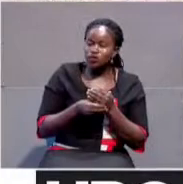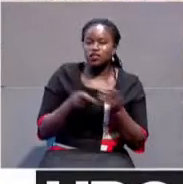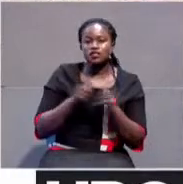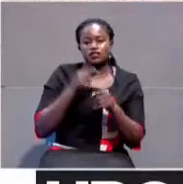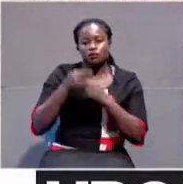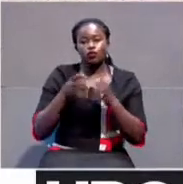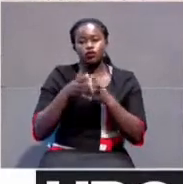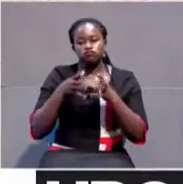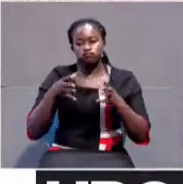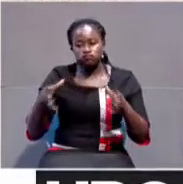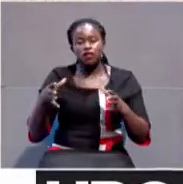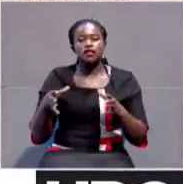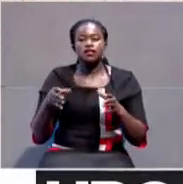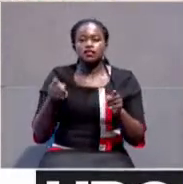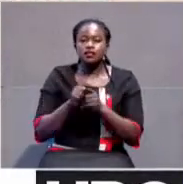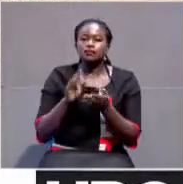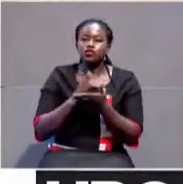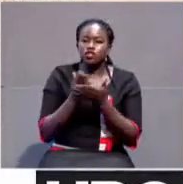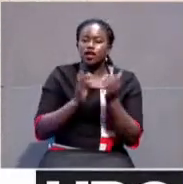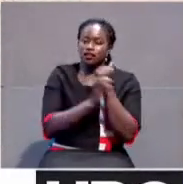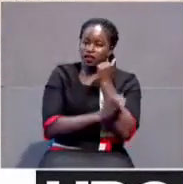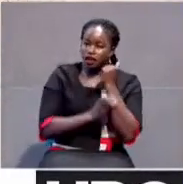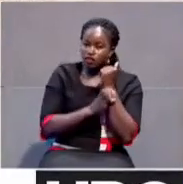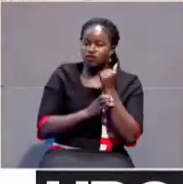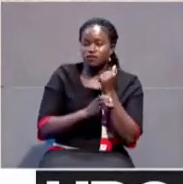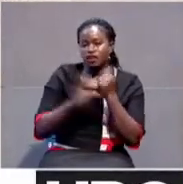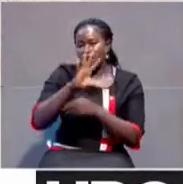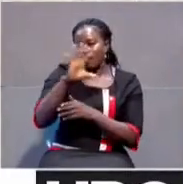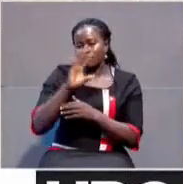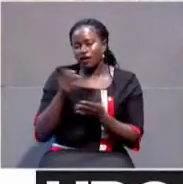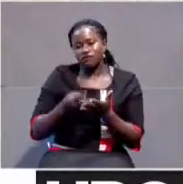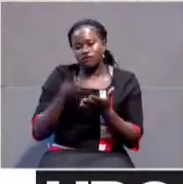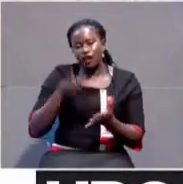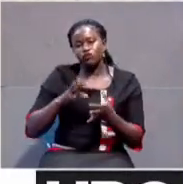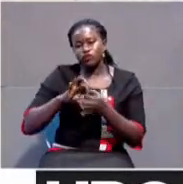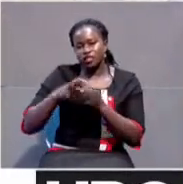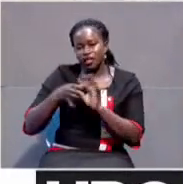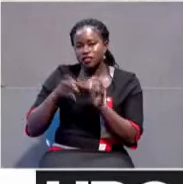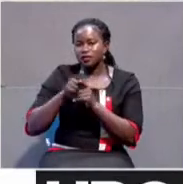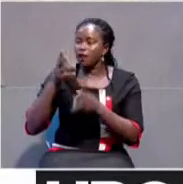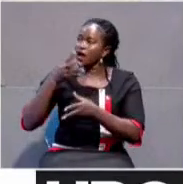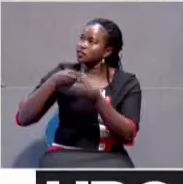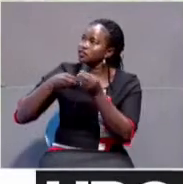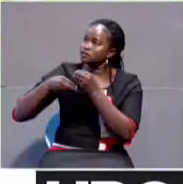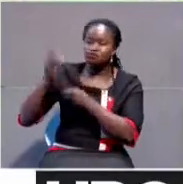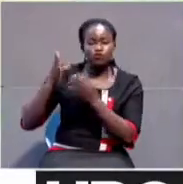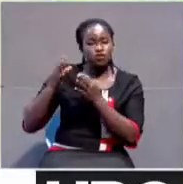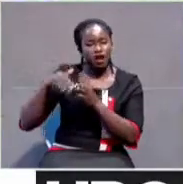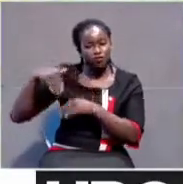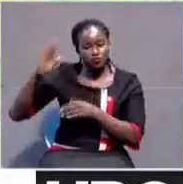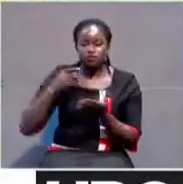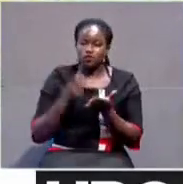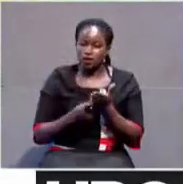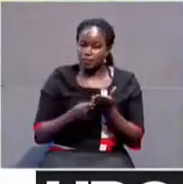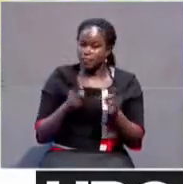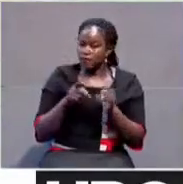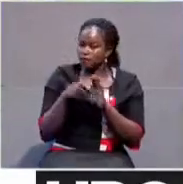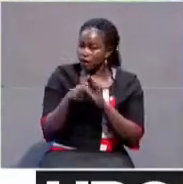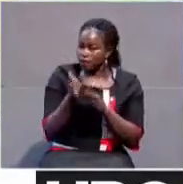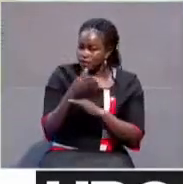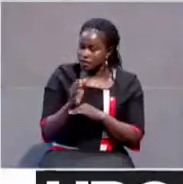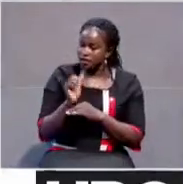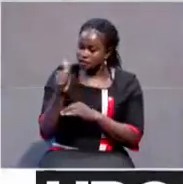with a greater share of the country in African value chains and exports. This was observed by the Prime Minister,